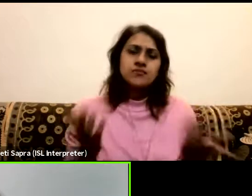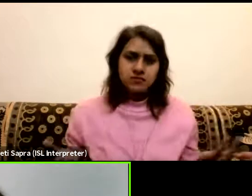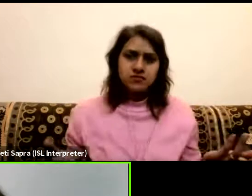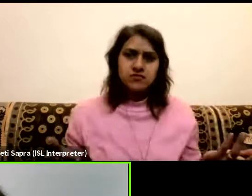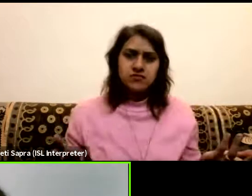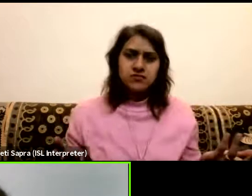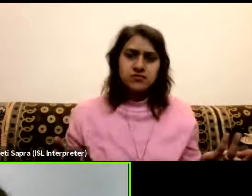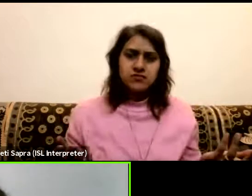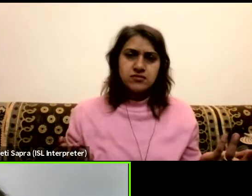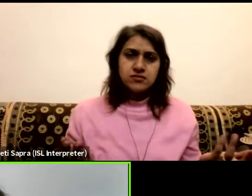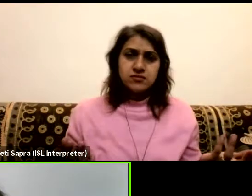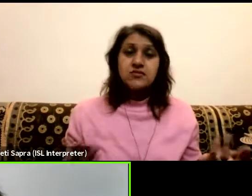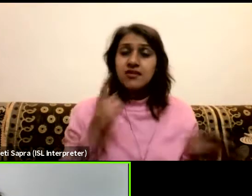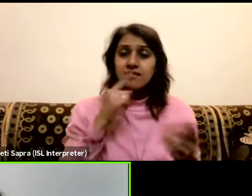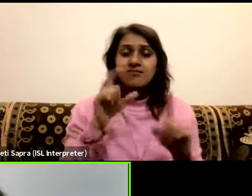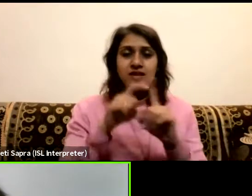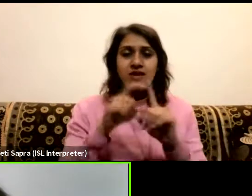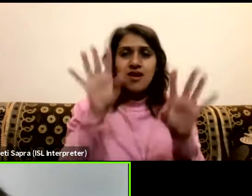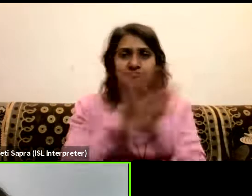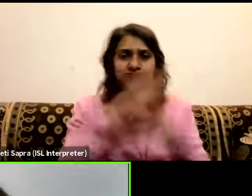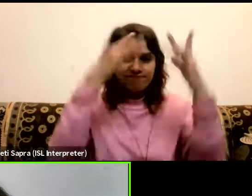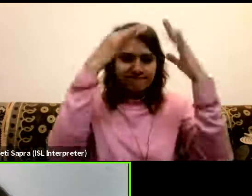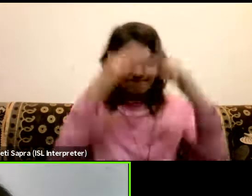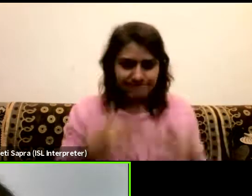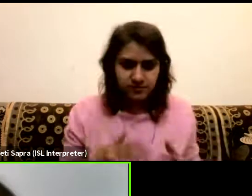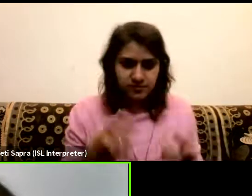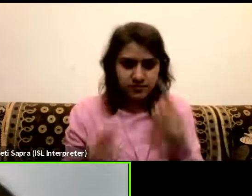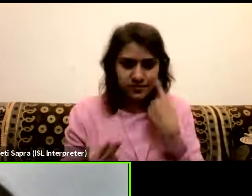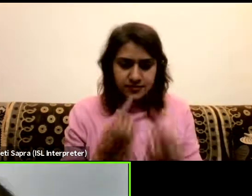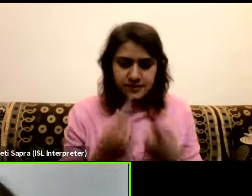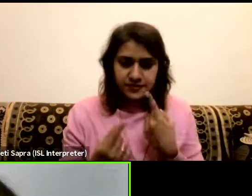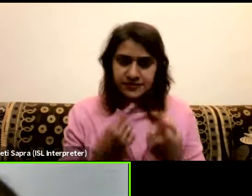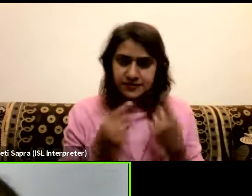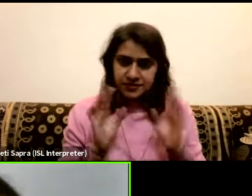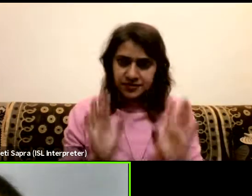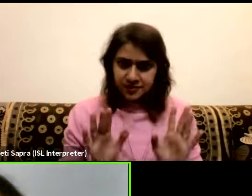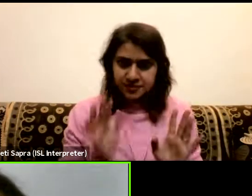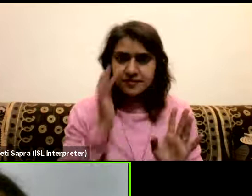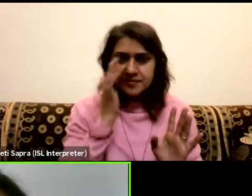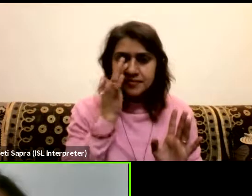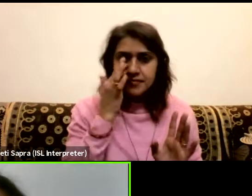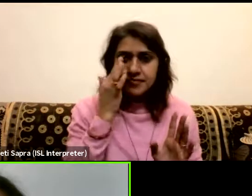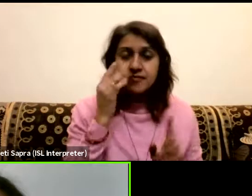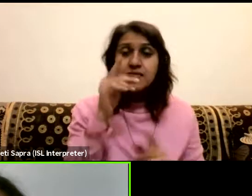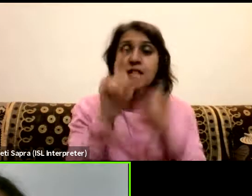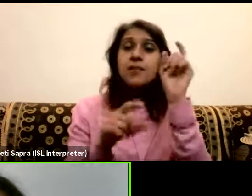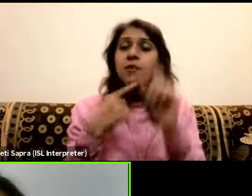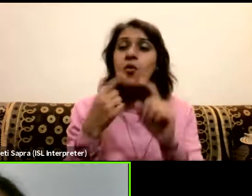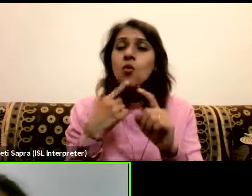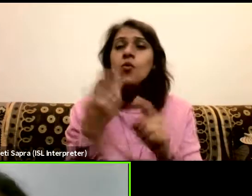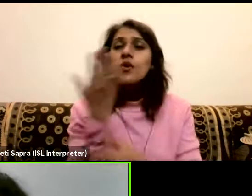look at the data that we have, the very on people and children with